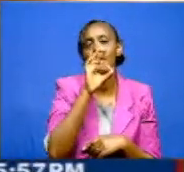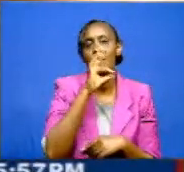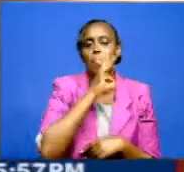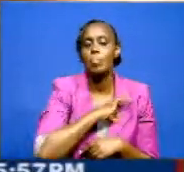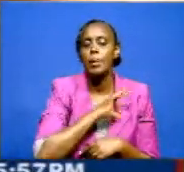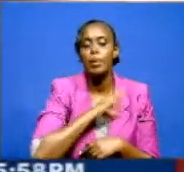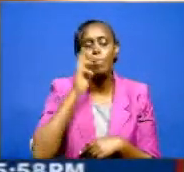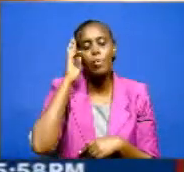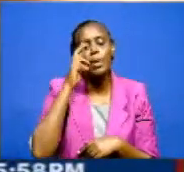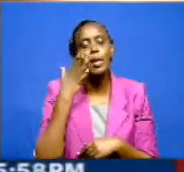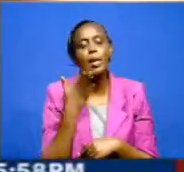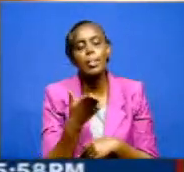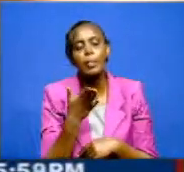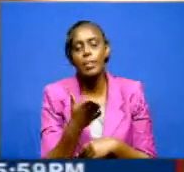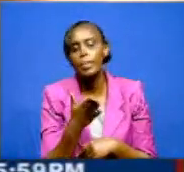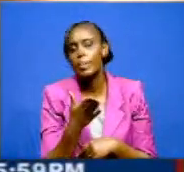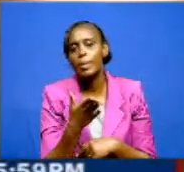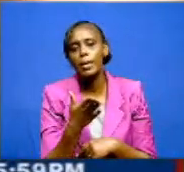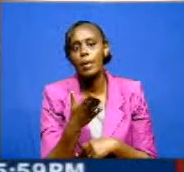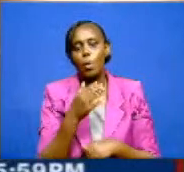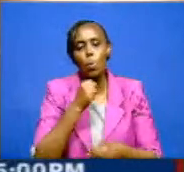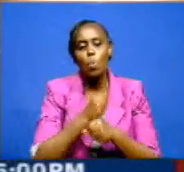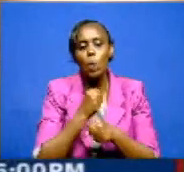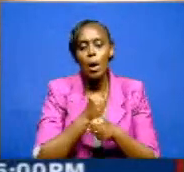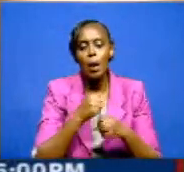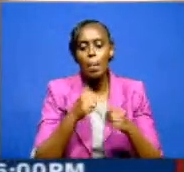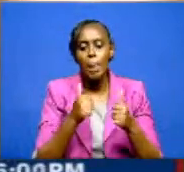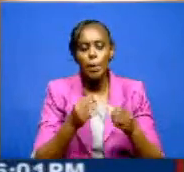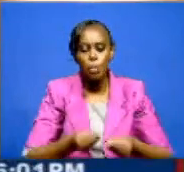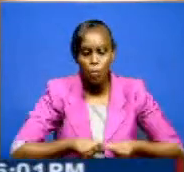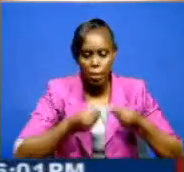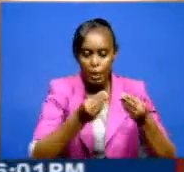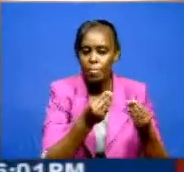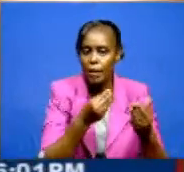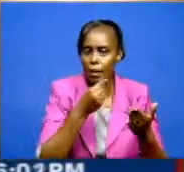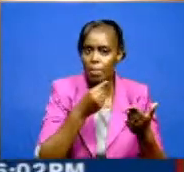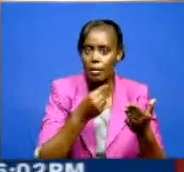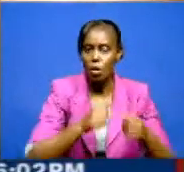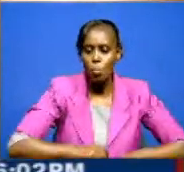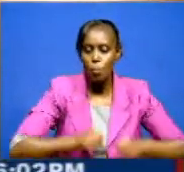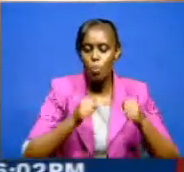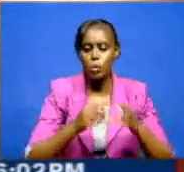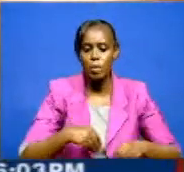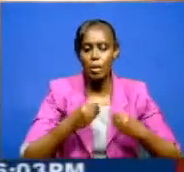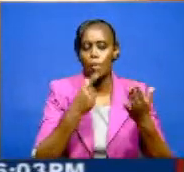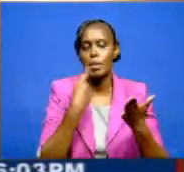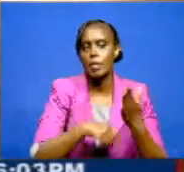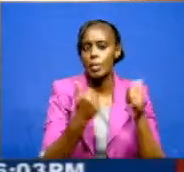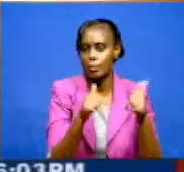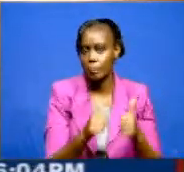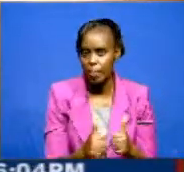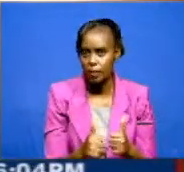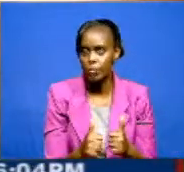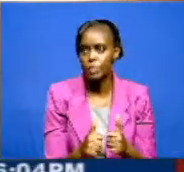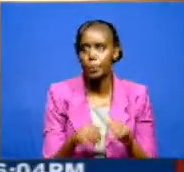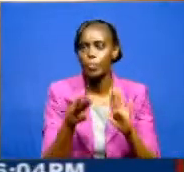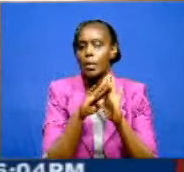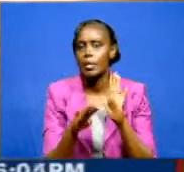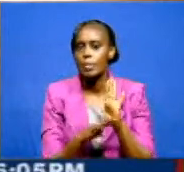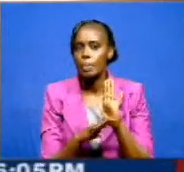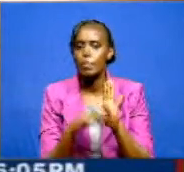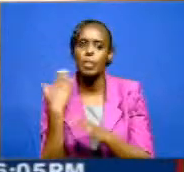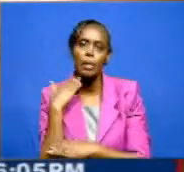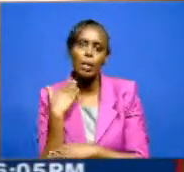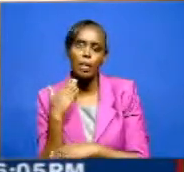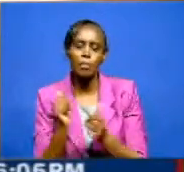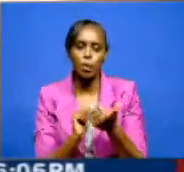they realize the employers have not remitted. For purposes of your statement, it's a criminal action,